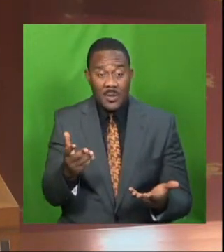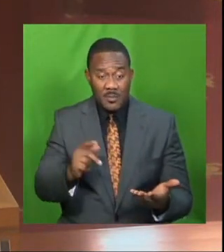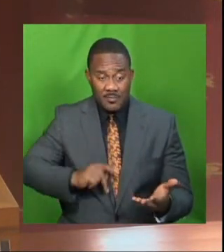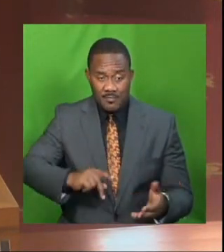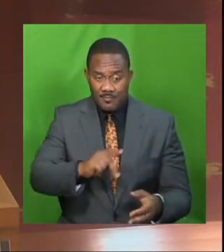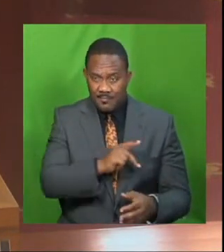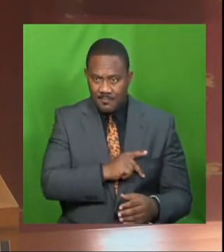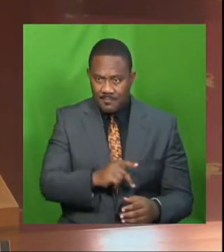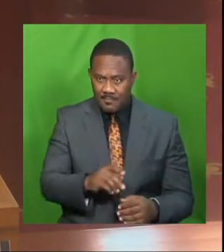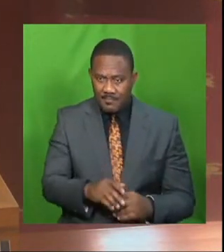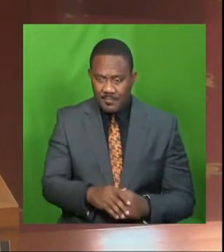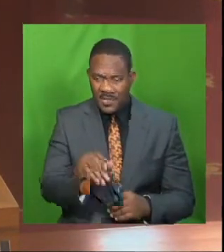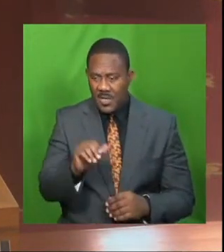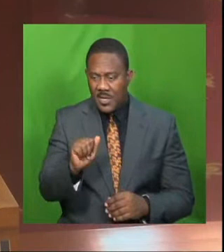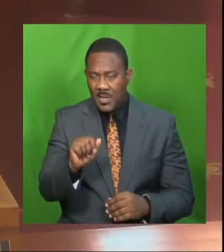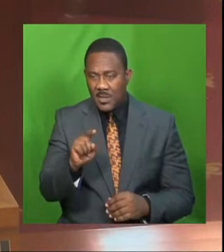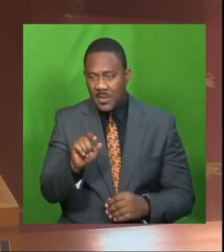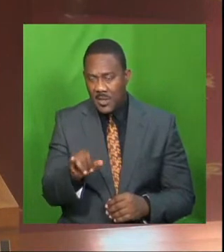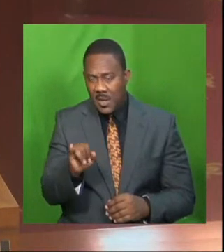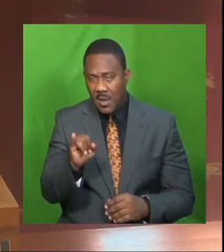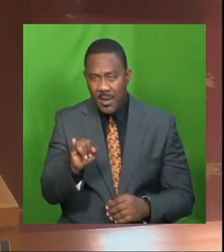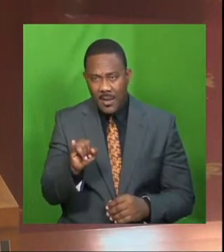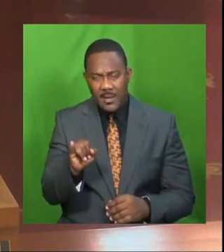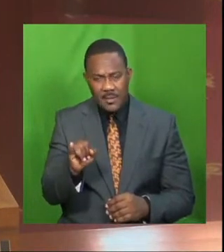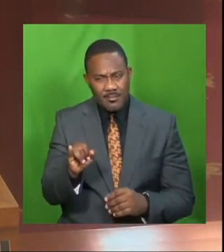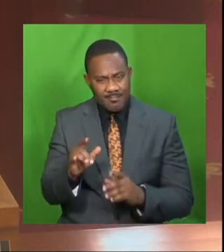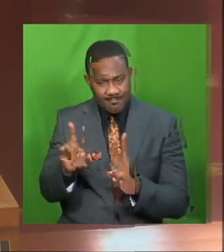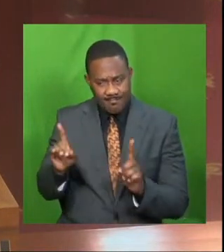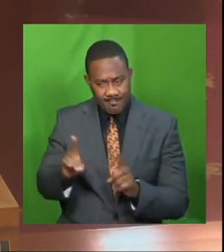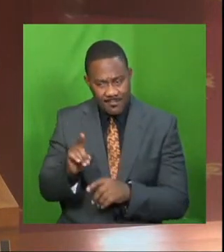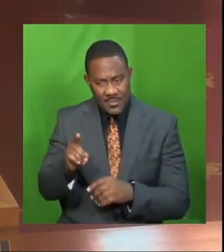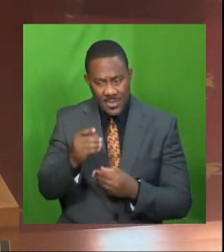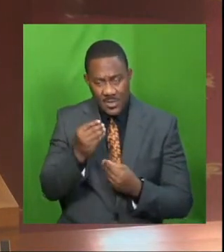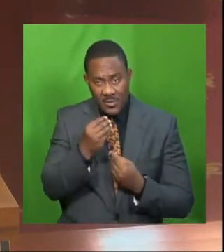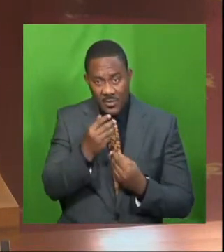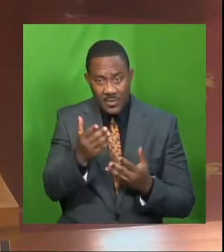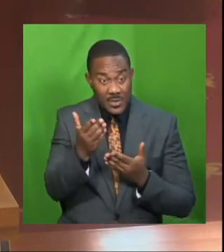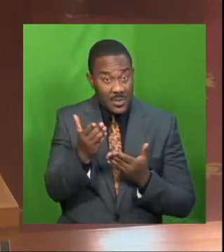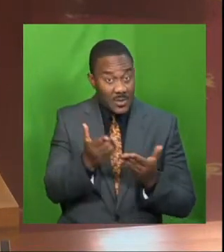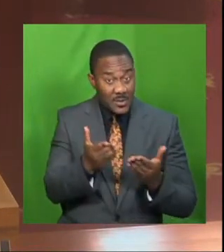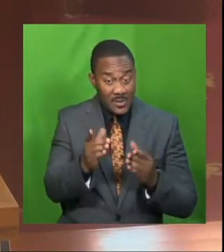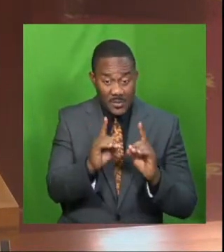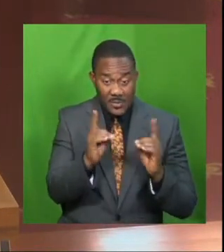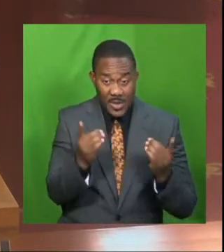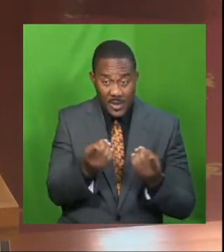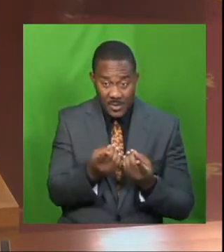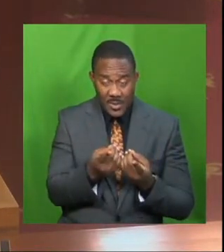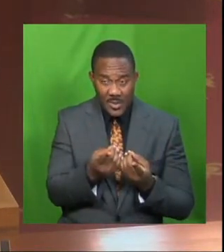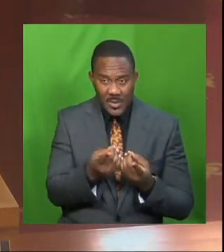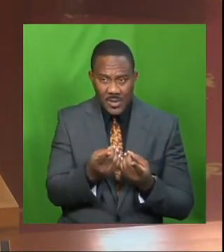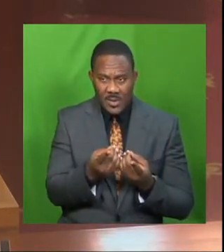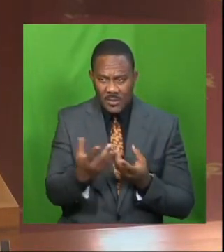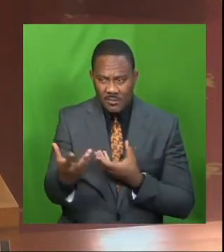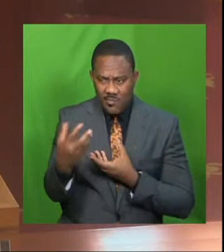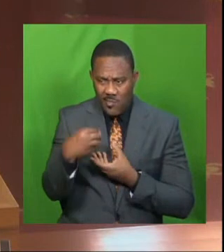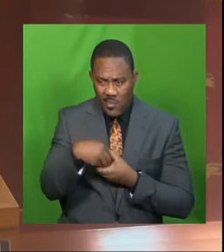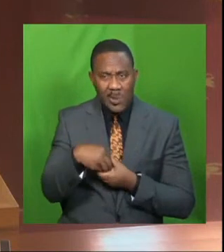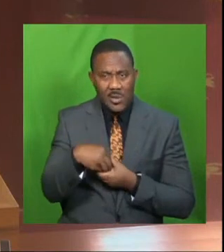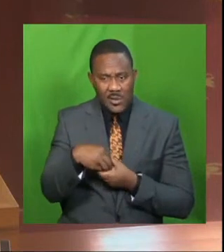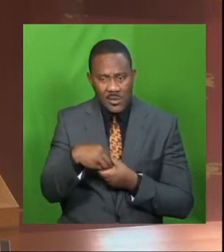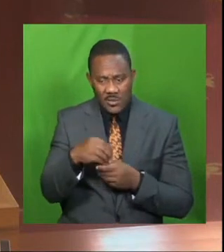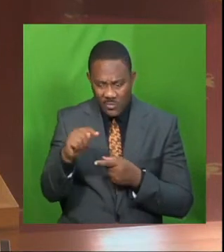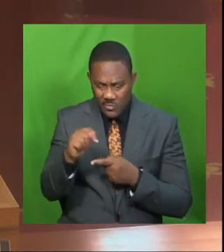the ATI division of the Information Services Department has recruited, trained, and